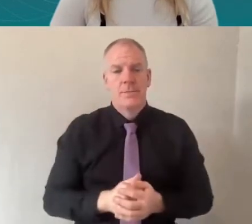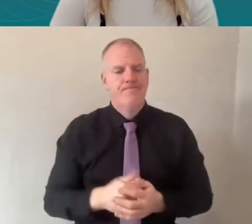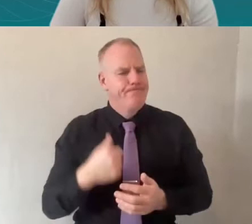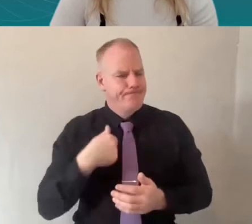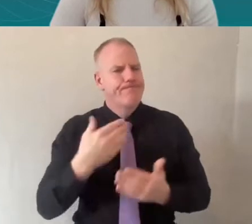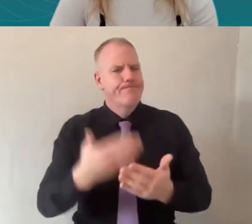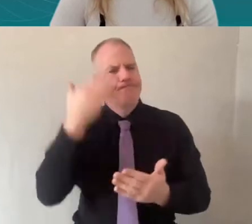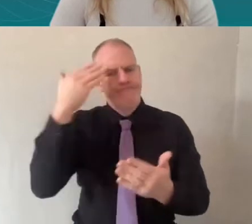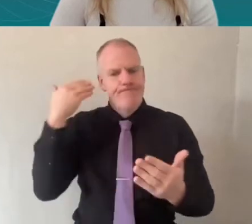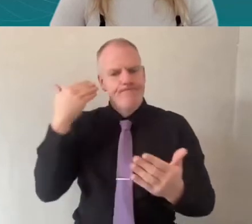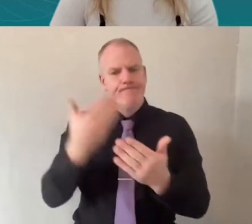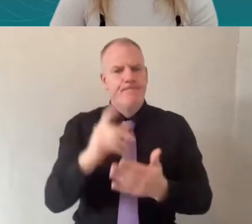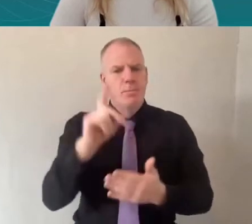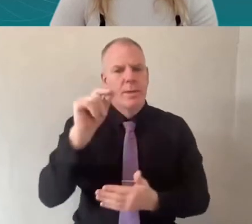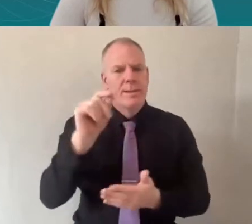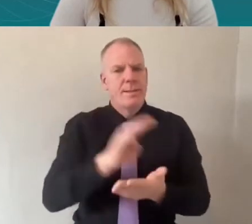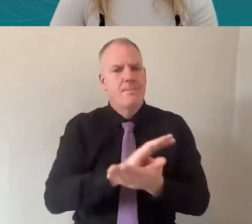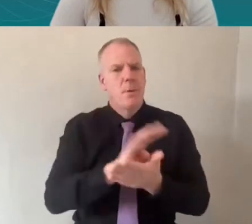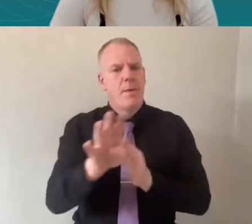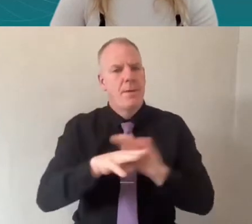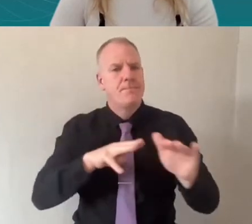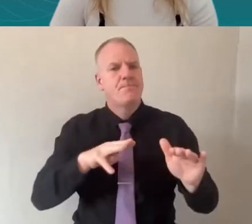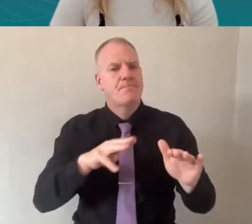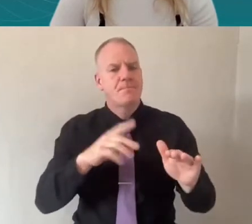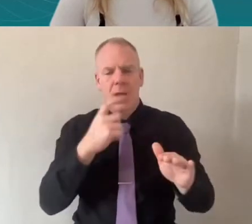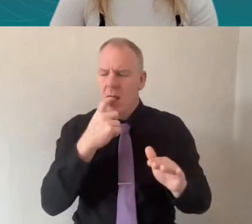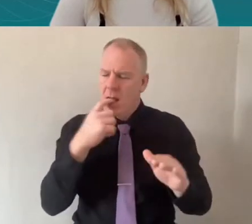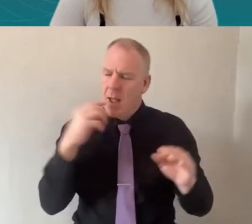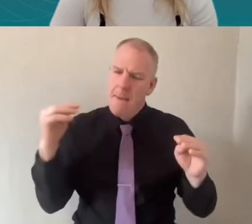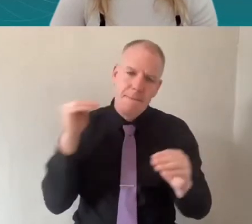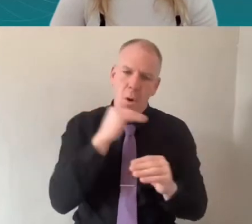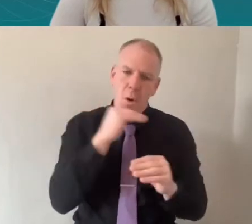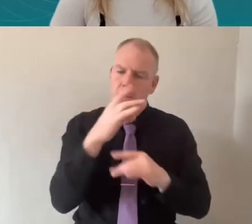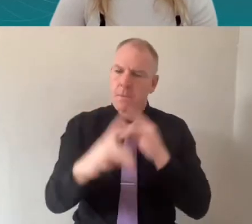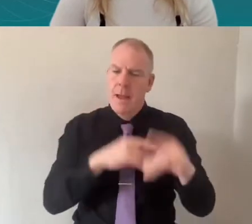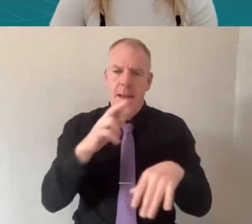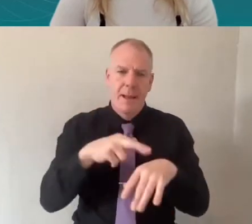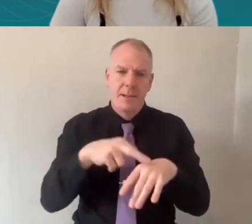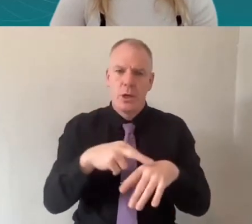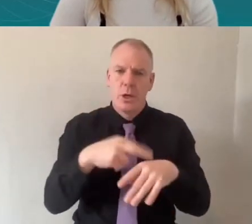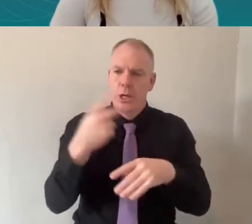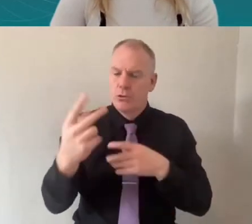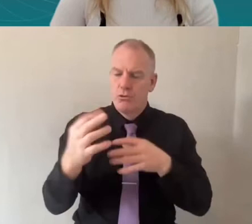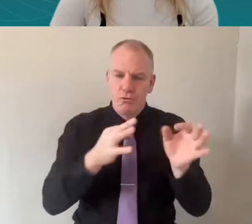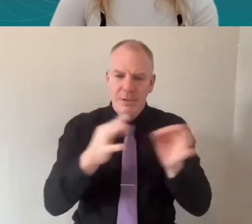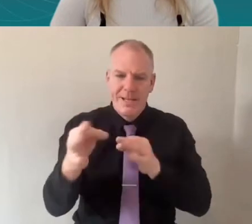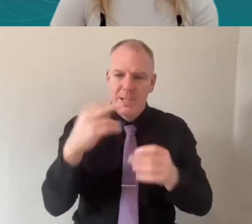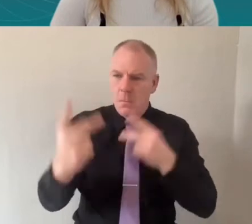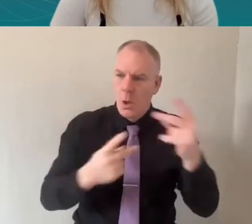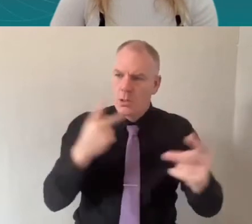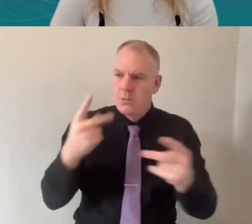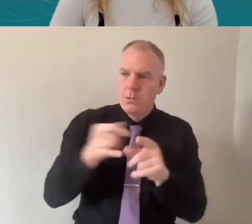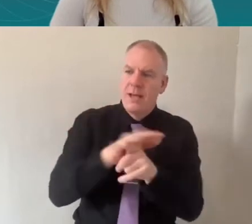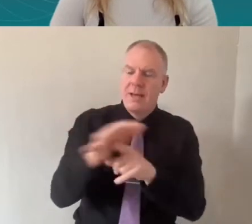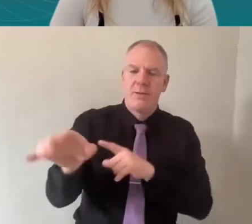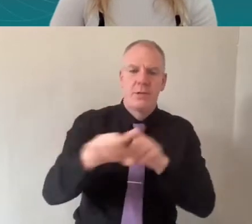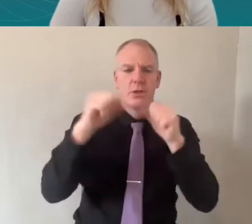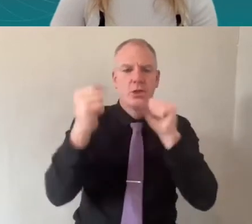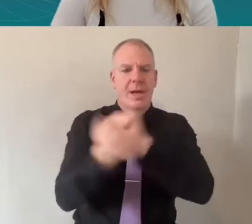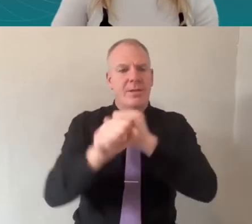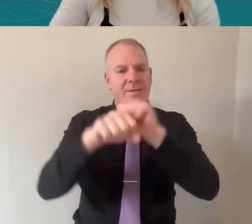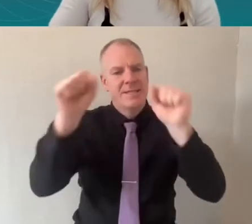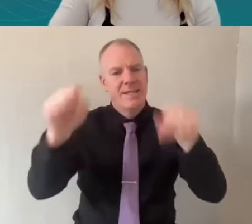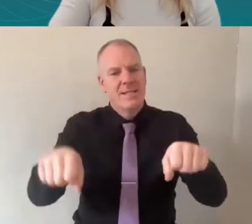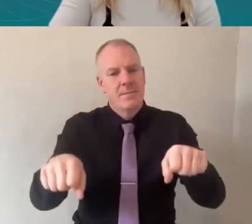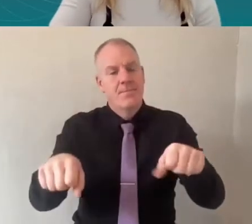learned during the past 20 months, it is the importance of strengthening strategic partnerships to effect system change. Whether this